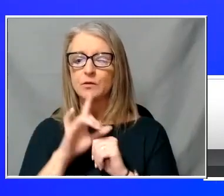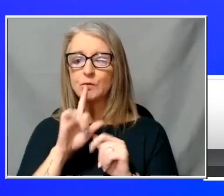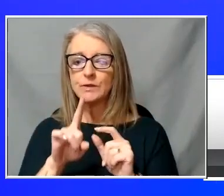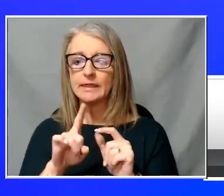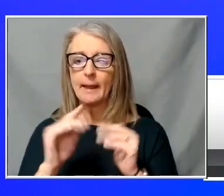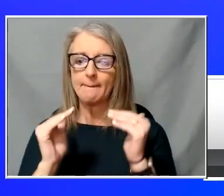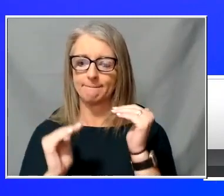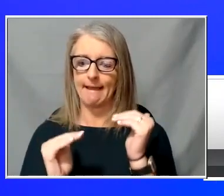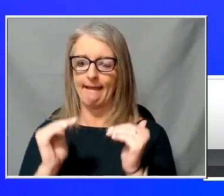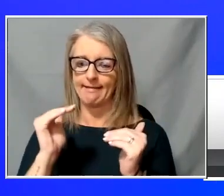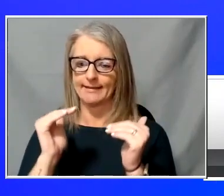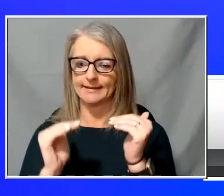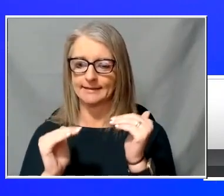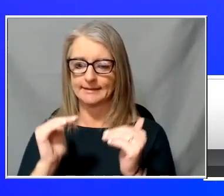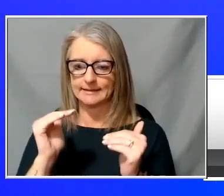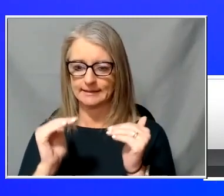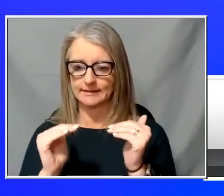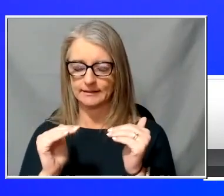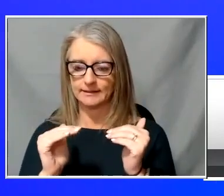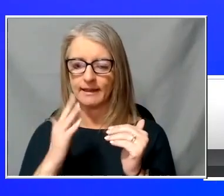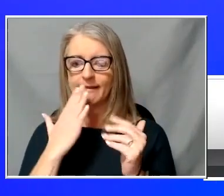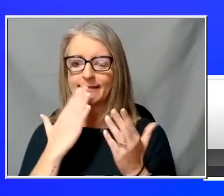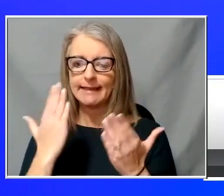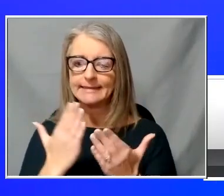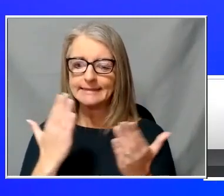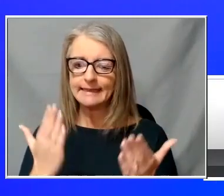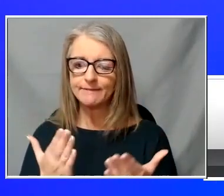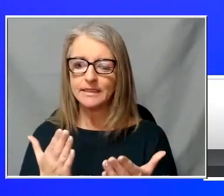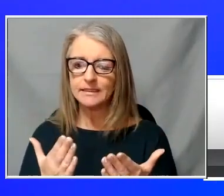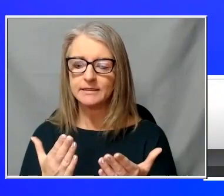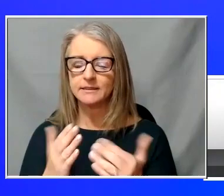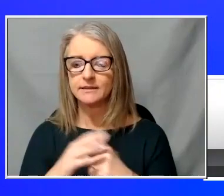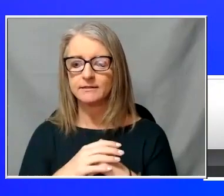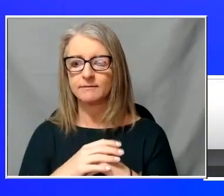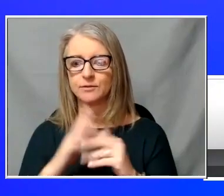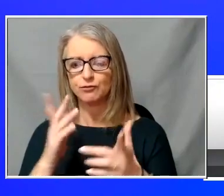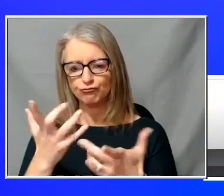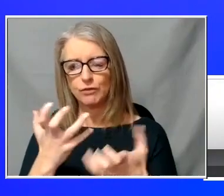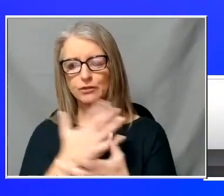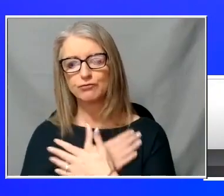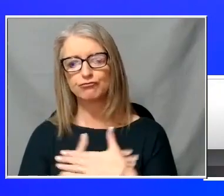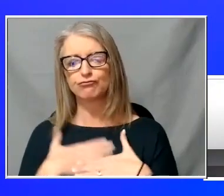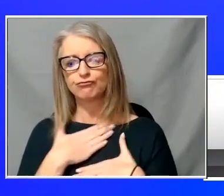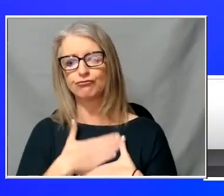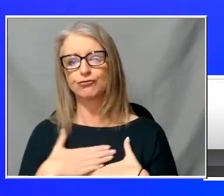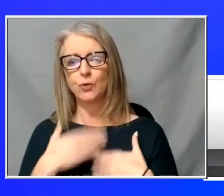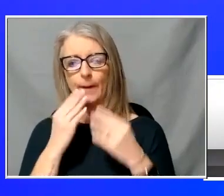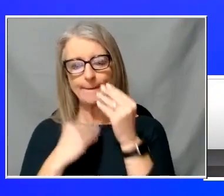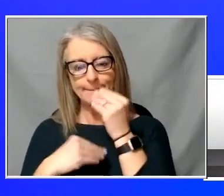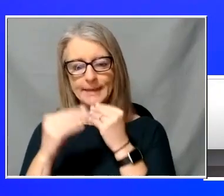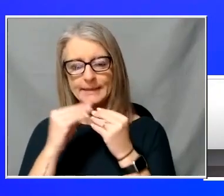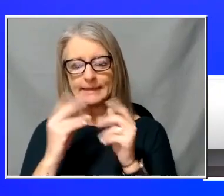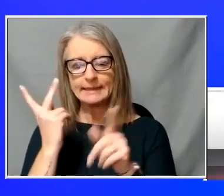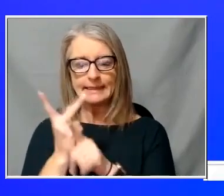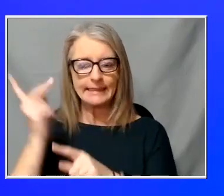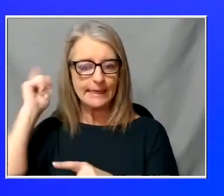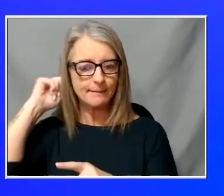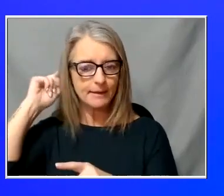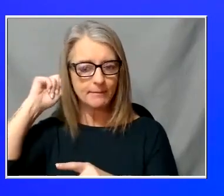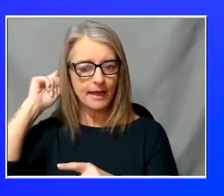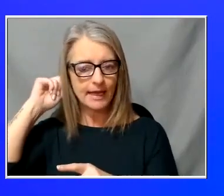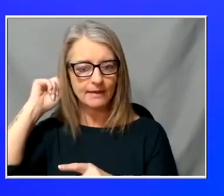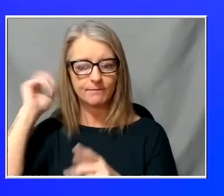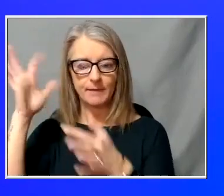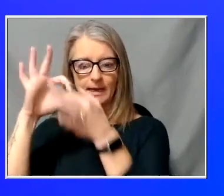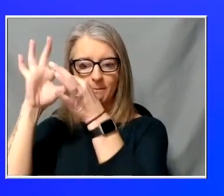balancing it, especially during Thanksgiving. I want you to enjoy Thanksgiving meal, but keep in mind being very mindful about